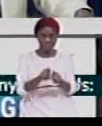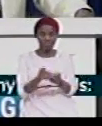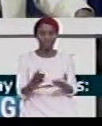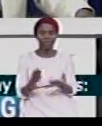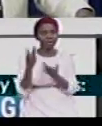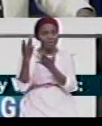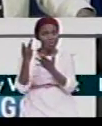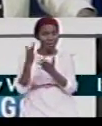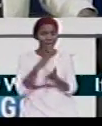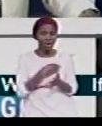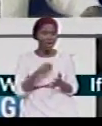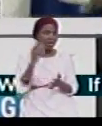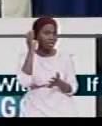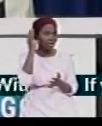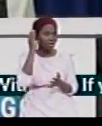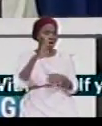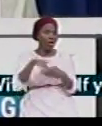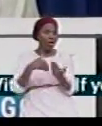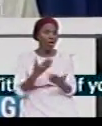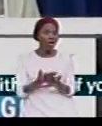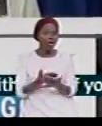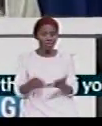hear all these testimonies,